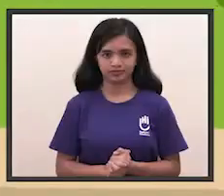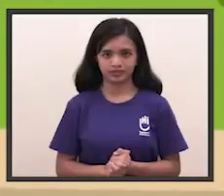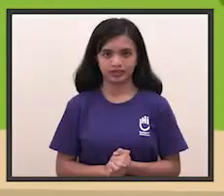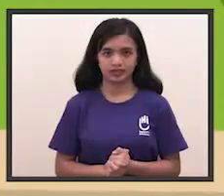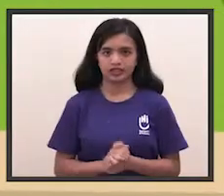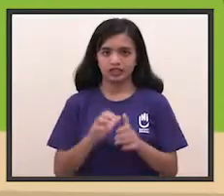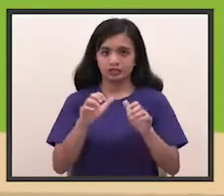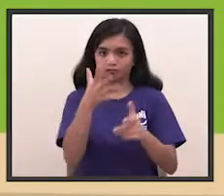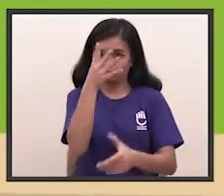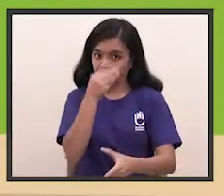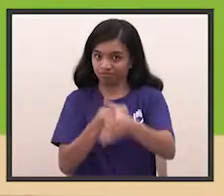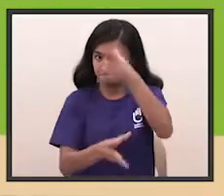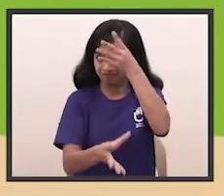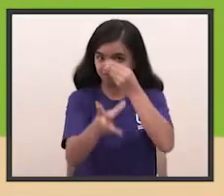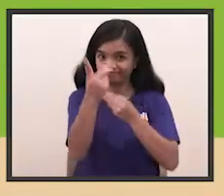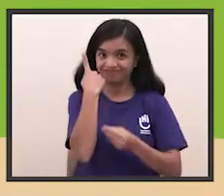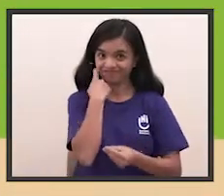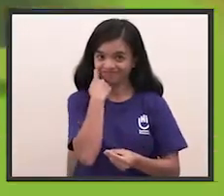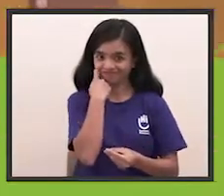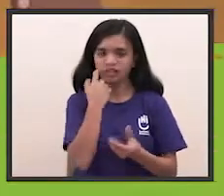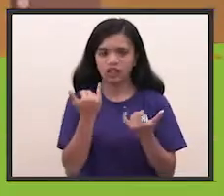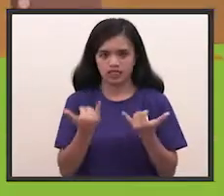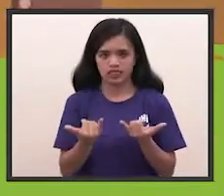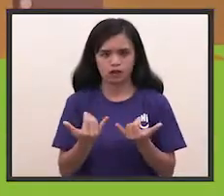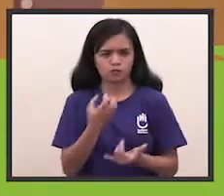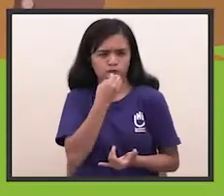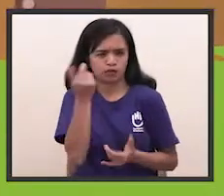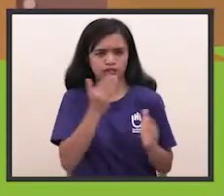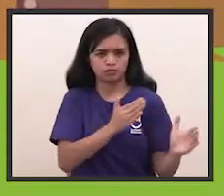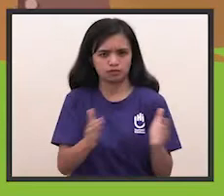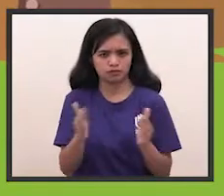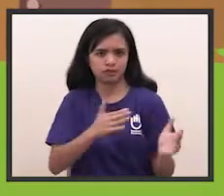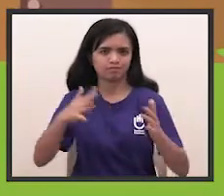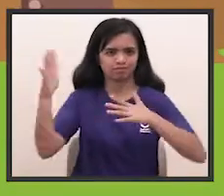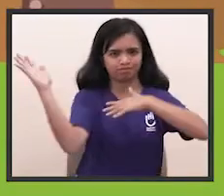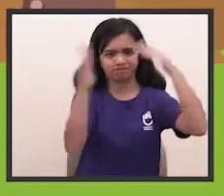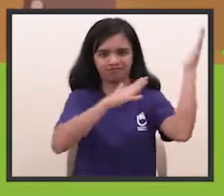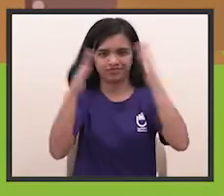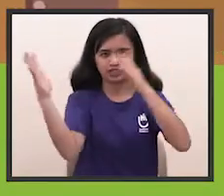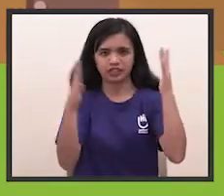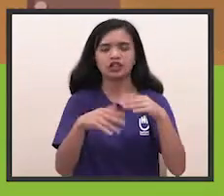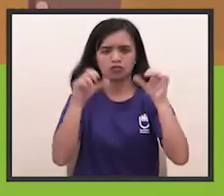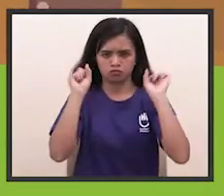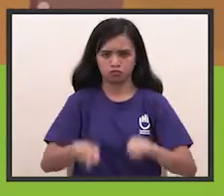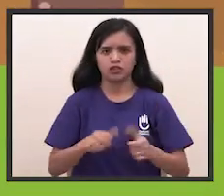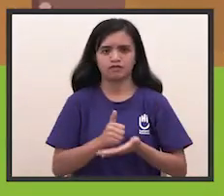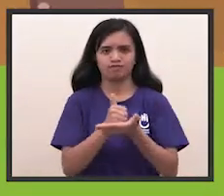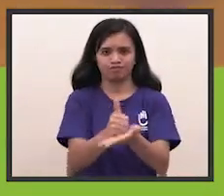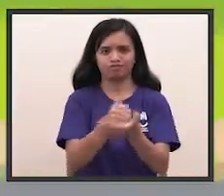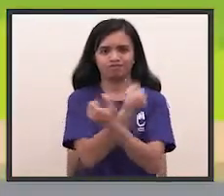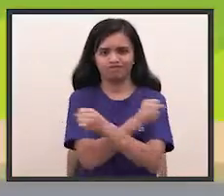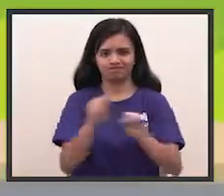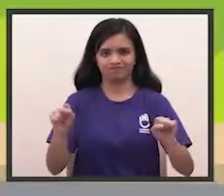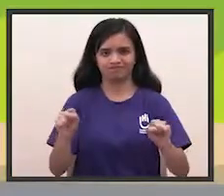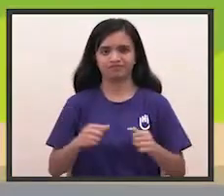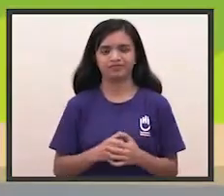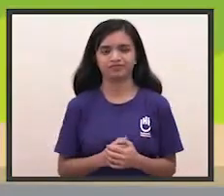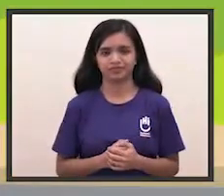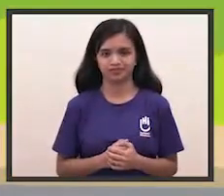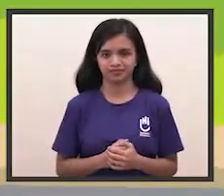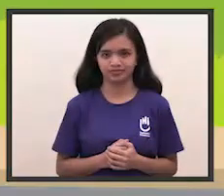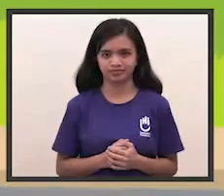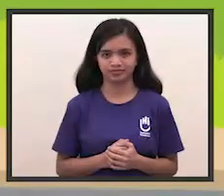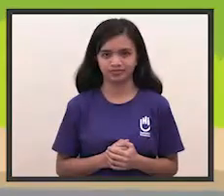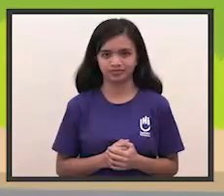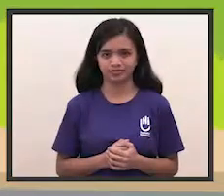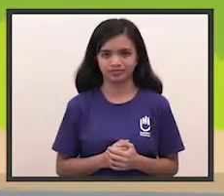By studying all of these, we are better prepared for disasters, and